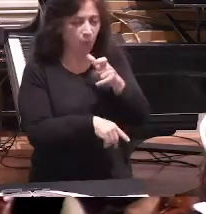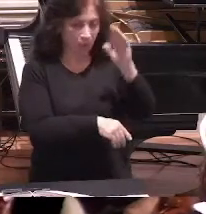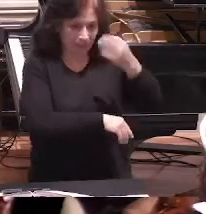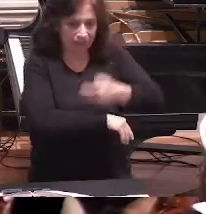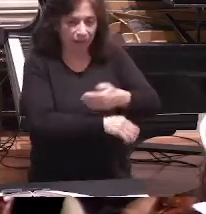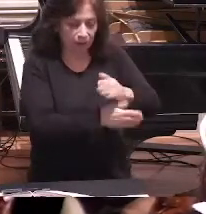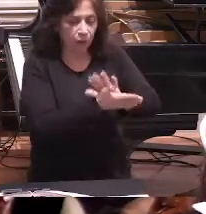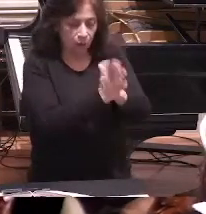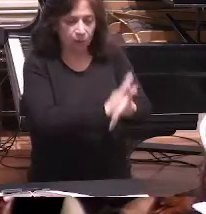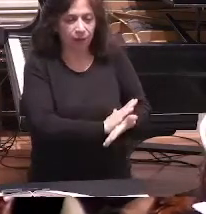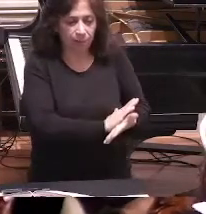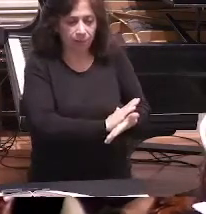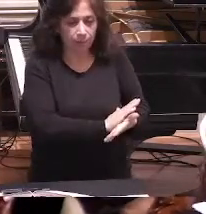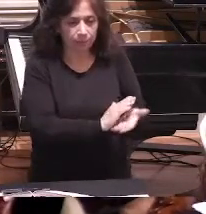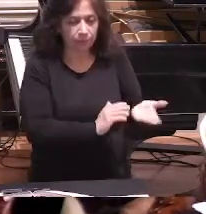to become.